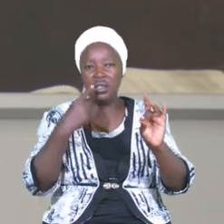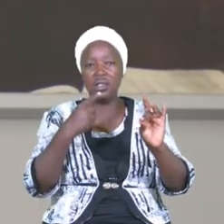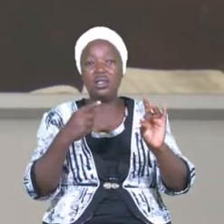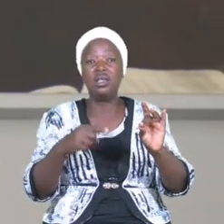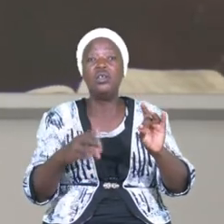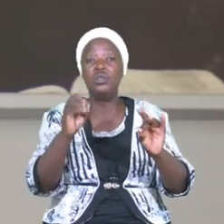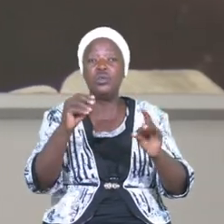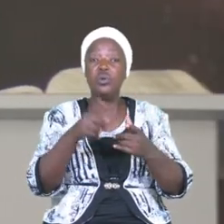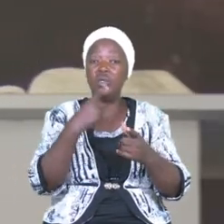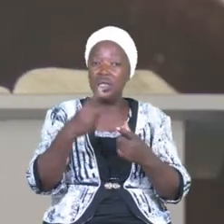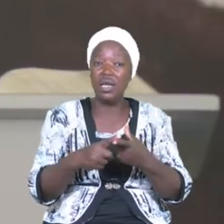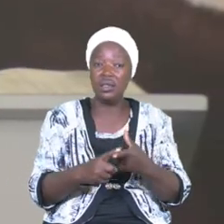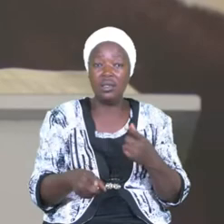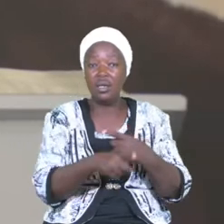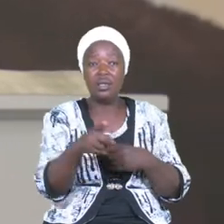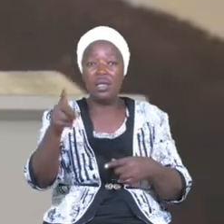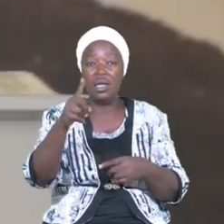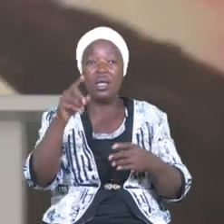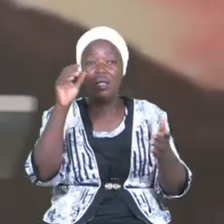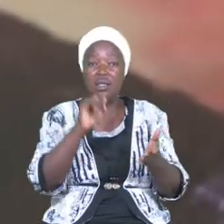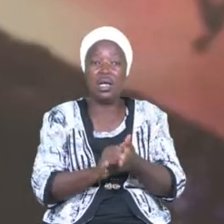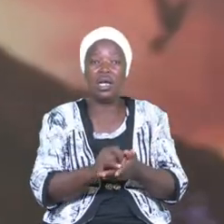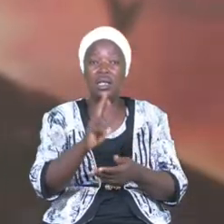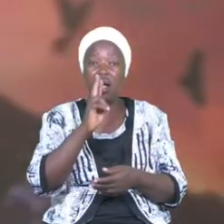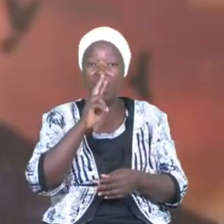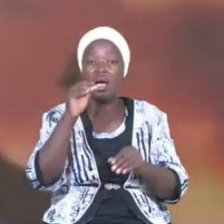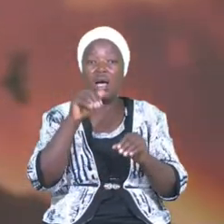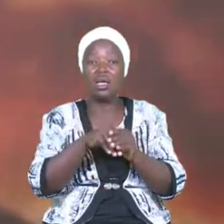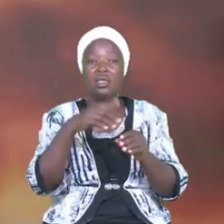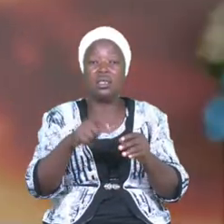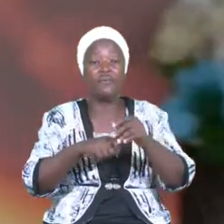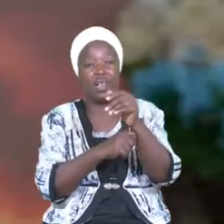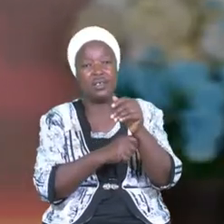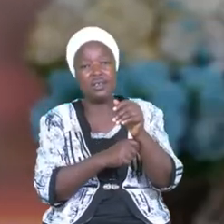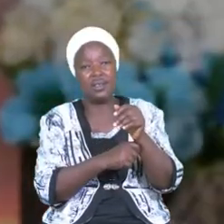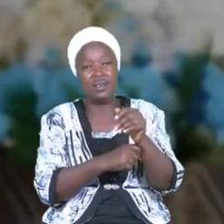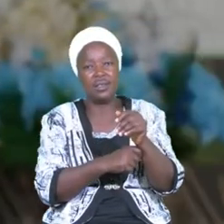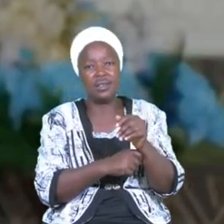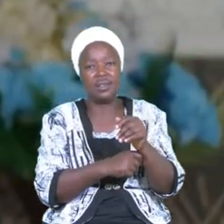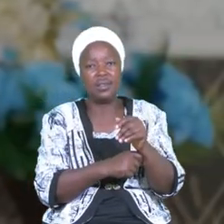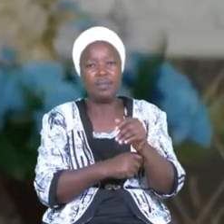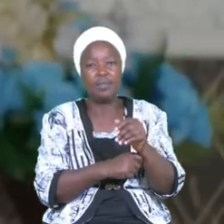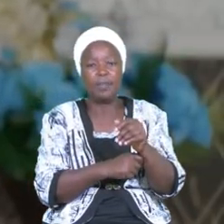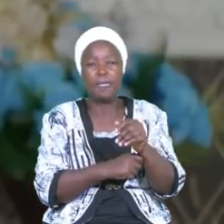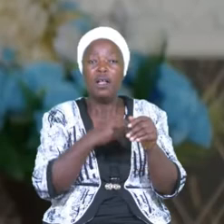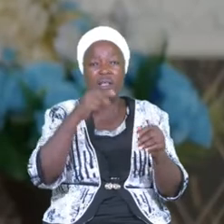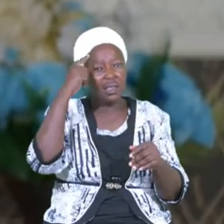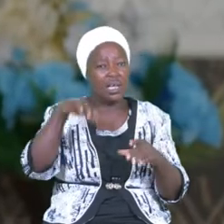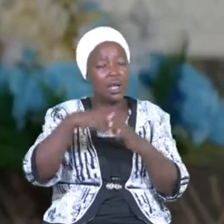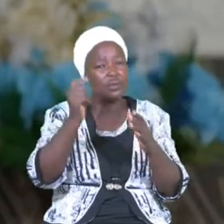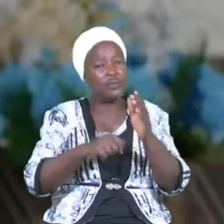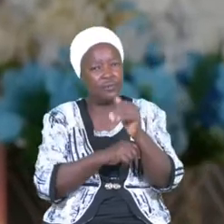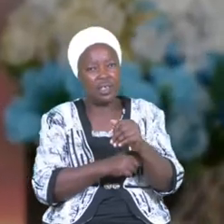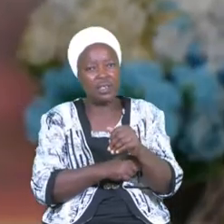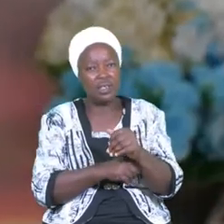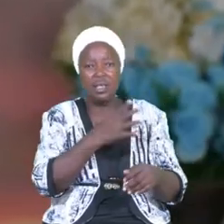they that are in the flesh, they think in the flesh, they talk in